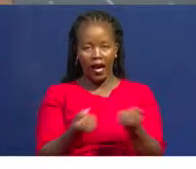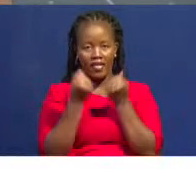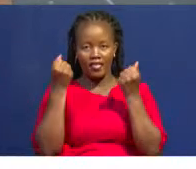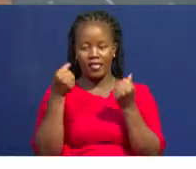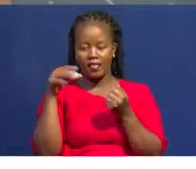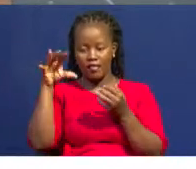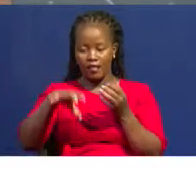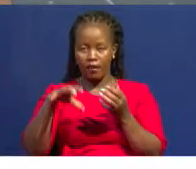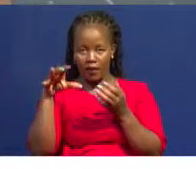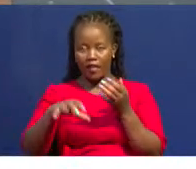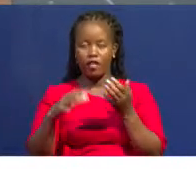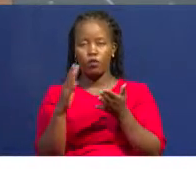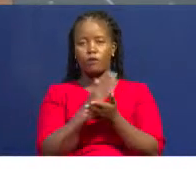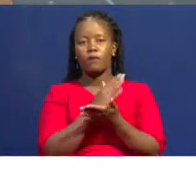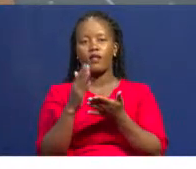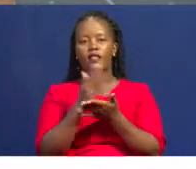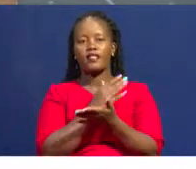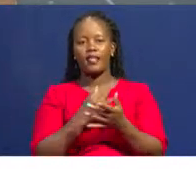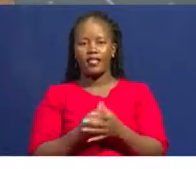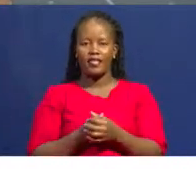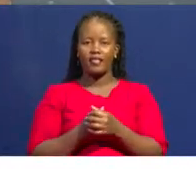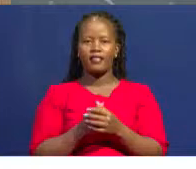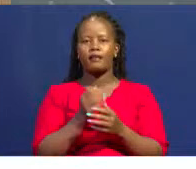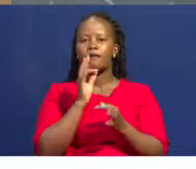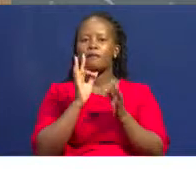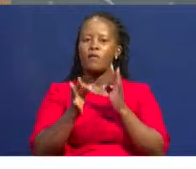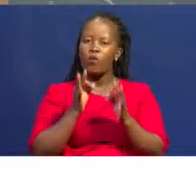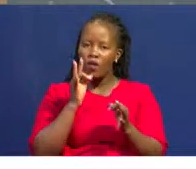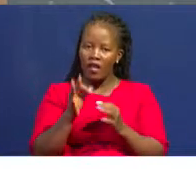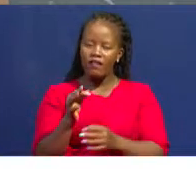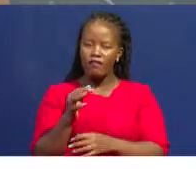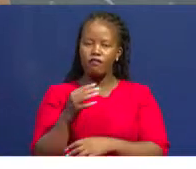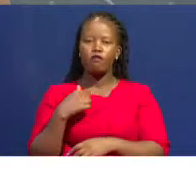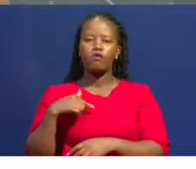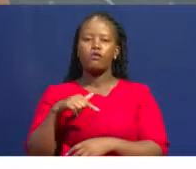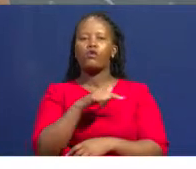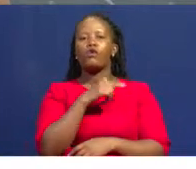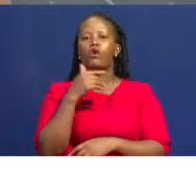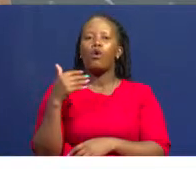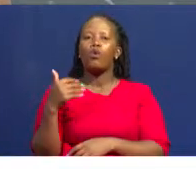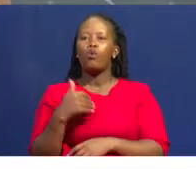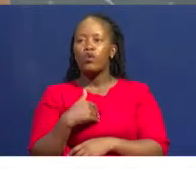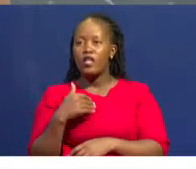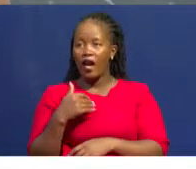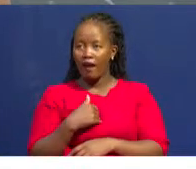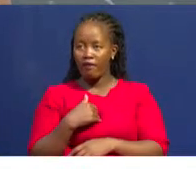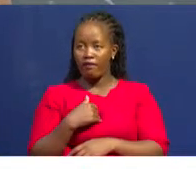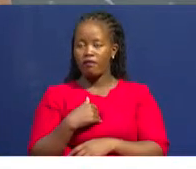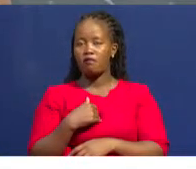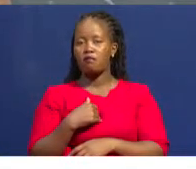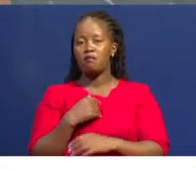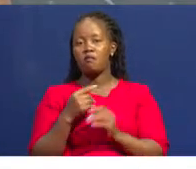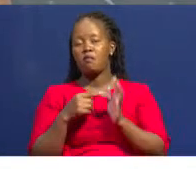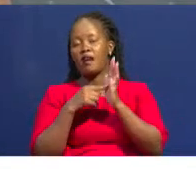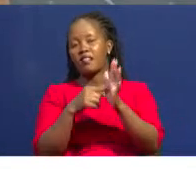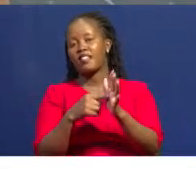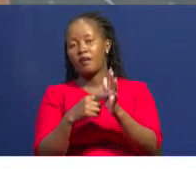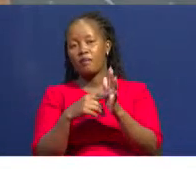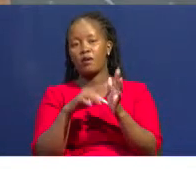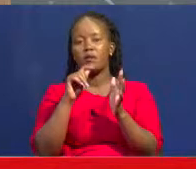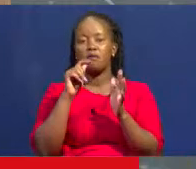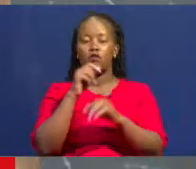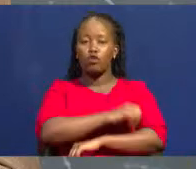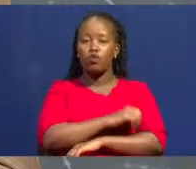industry. Have we ever had somewhere a school like Kenya Railway have